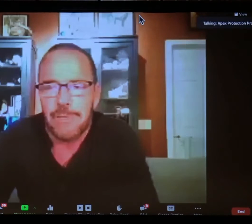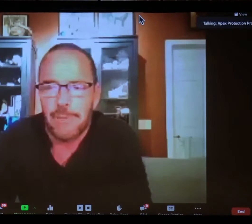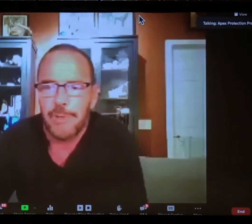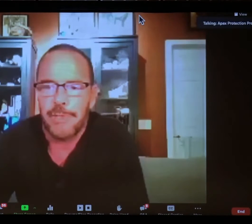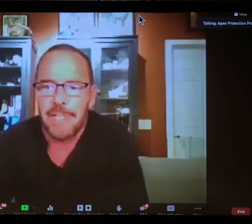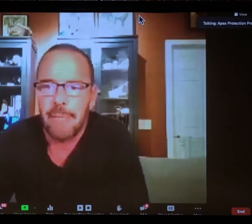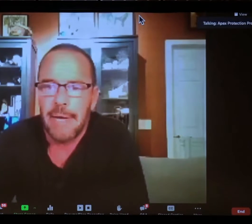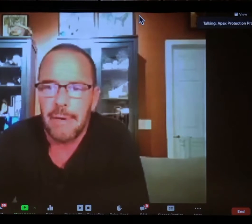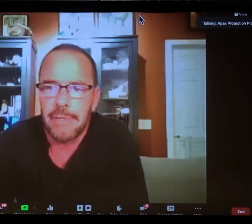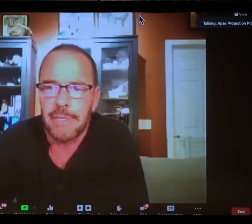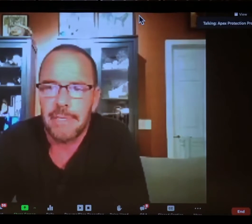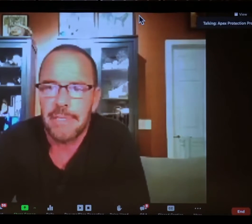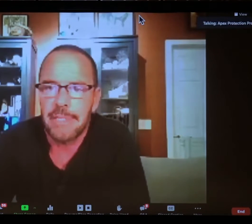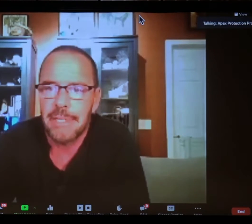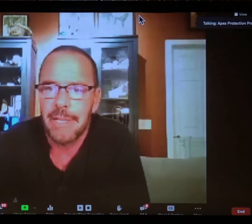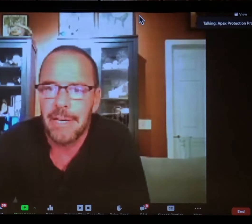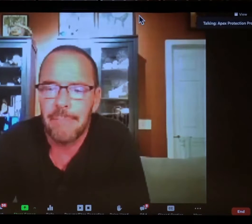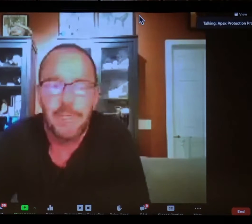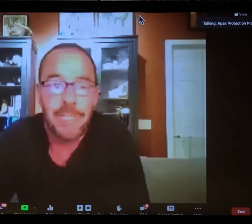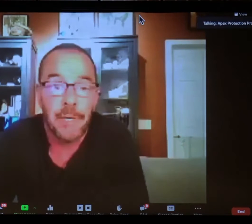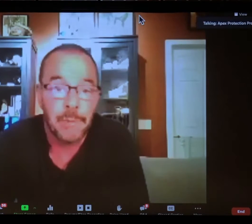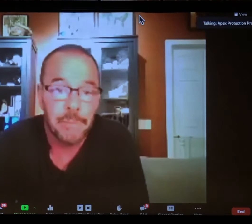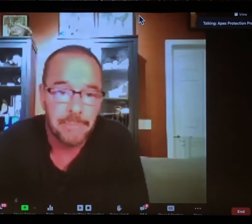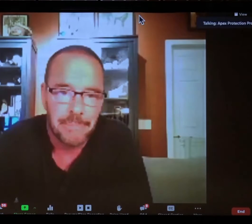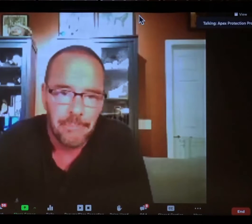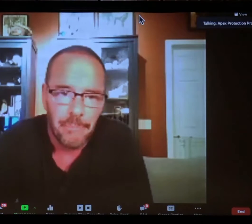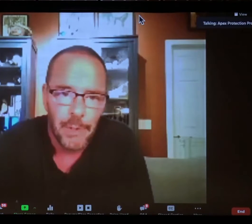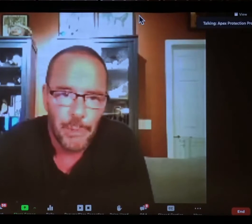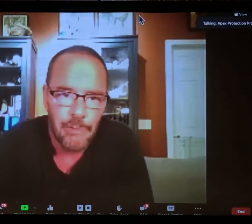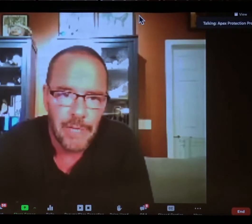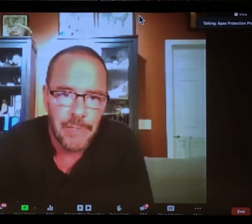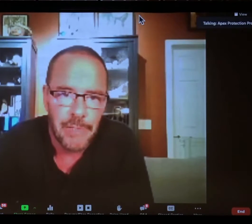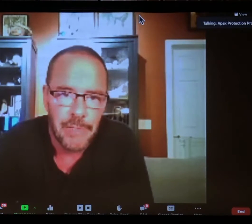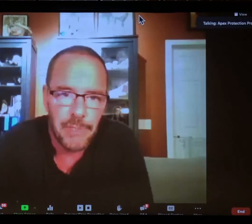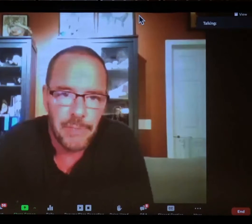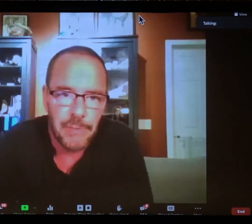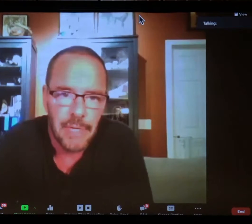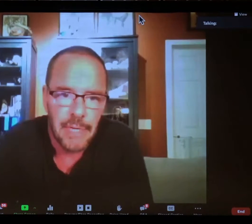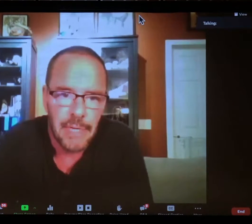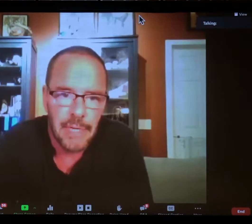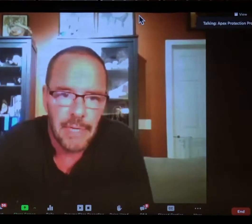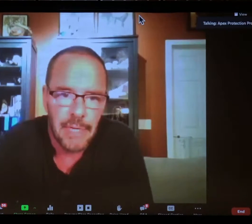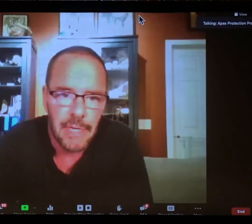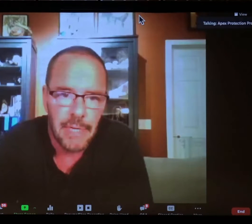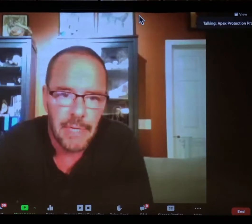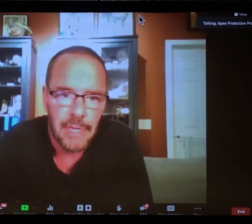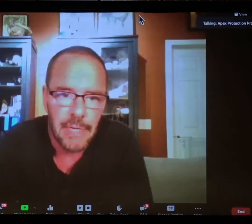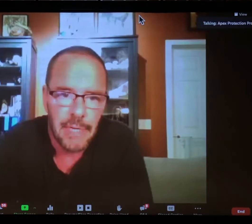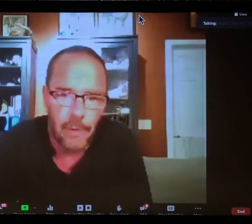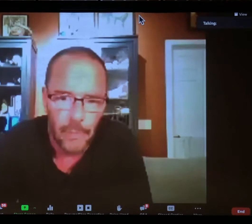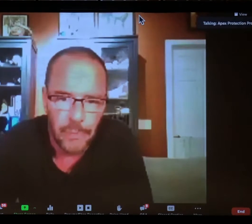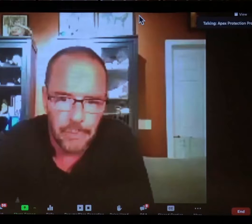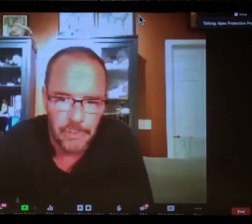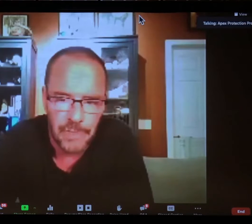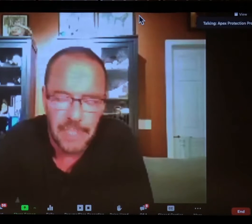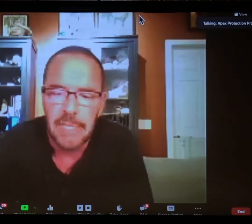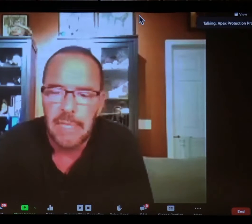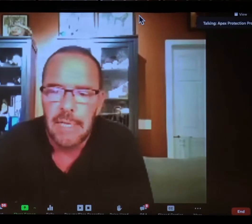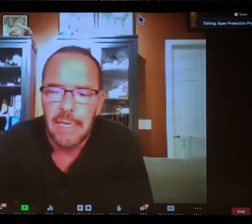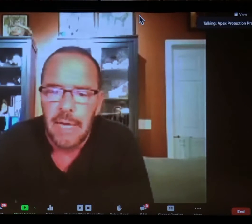had a story about Neo, who we rescued, and I'm going to show you a little clip of the